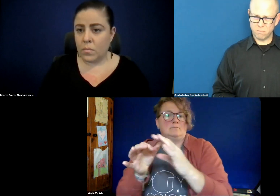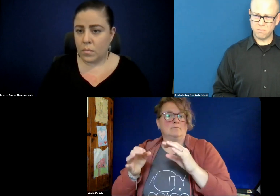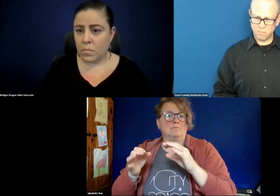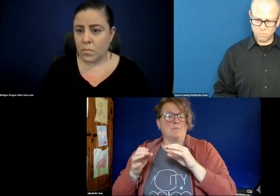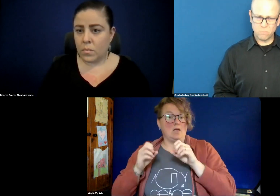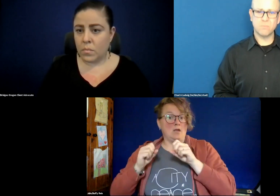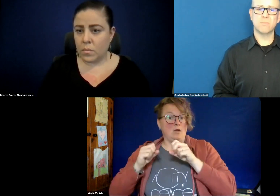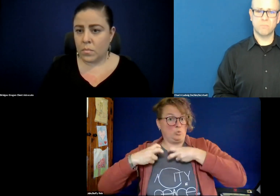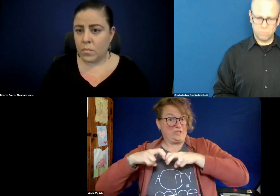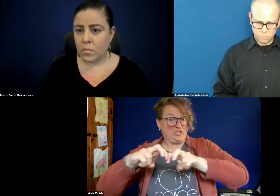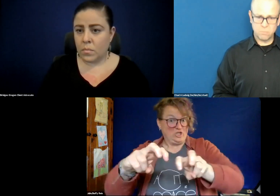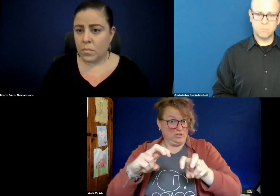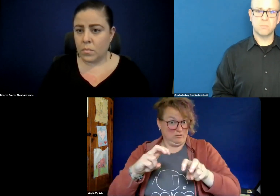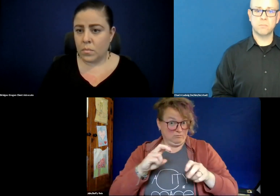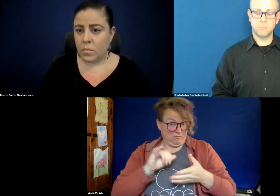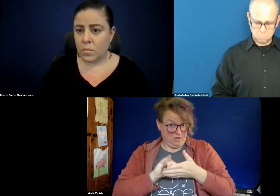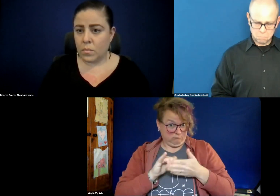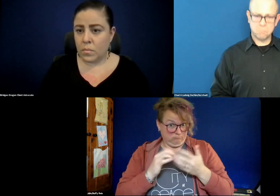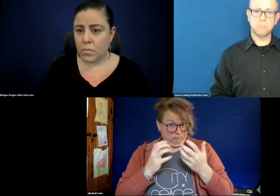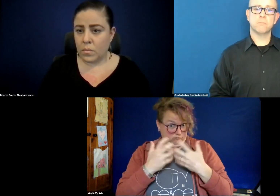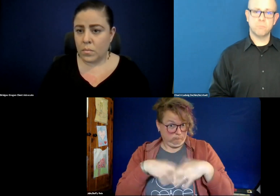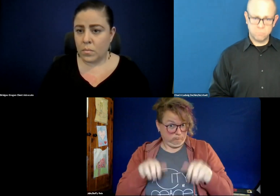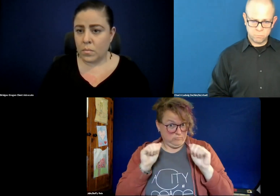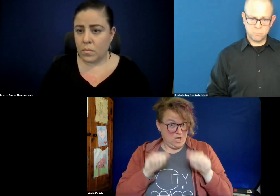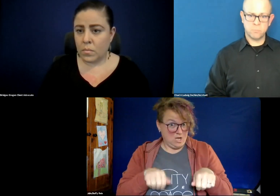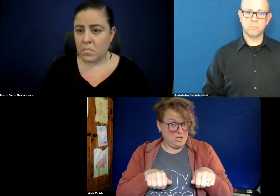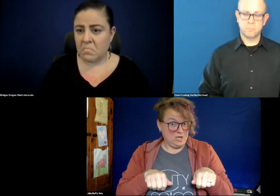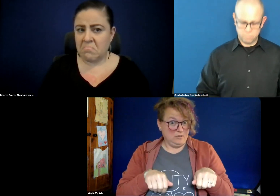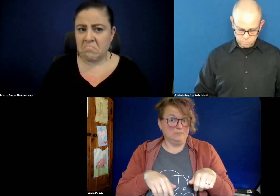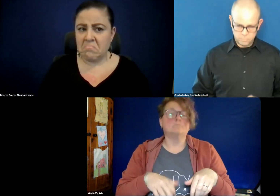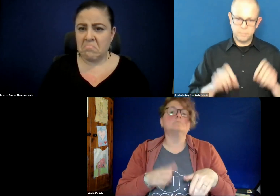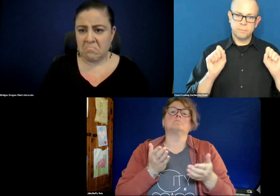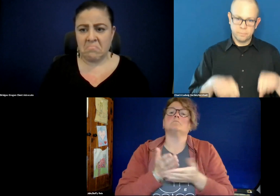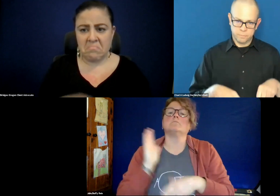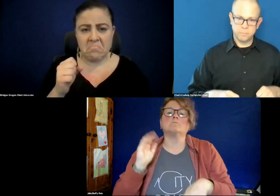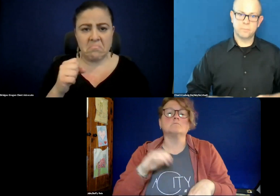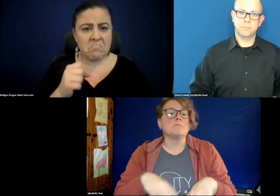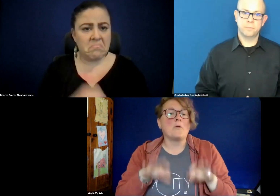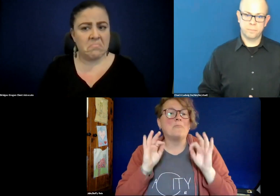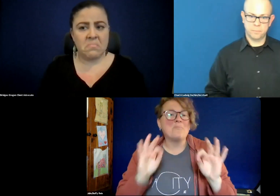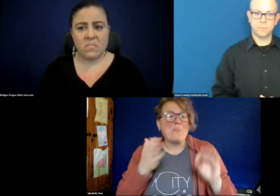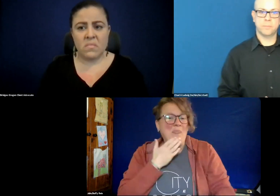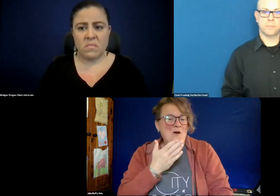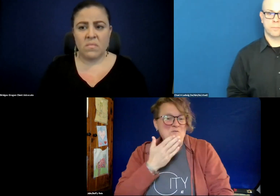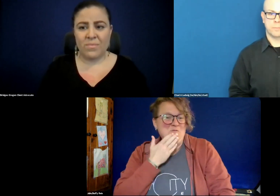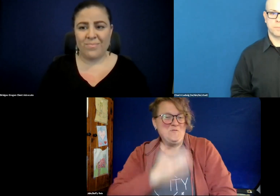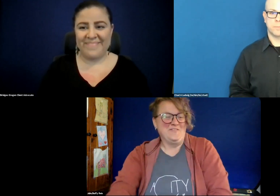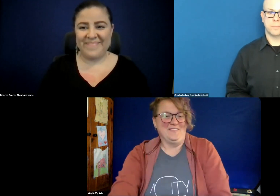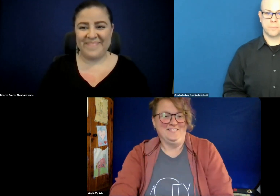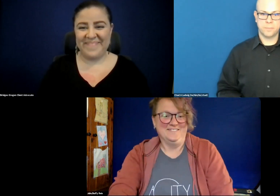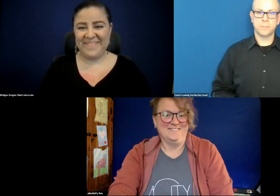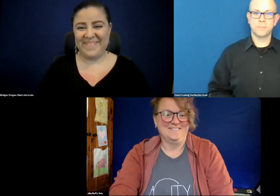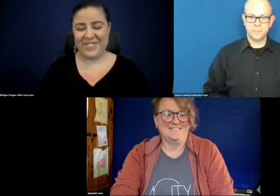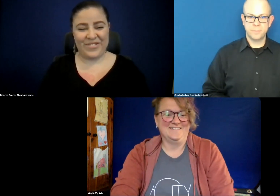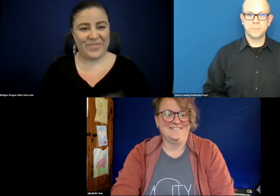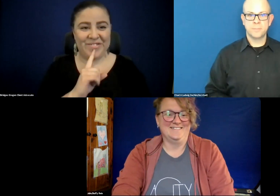And maybe after we establish that trust, we can maybe kind of transition over to you guys